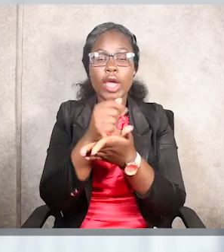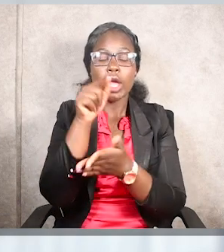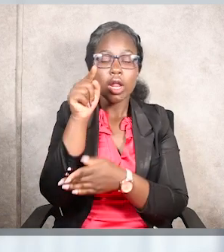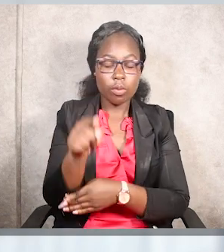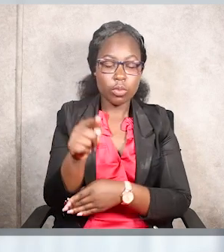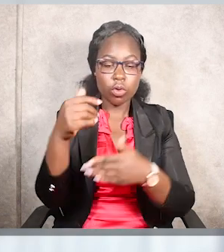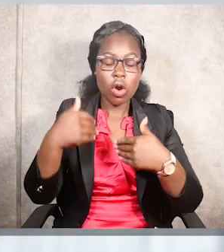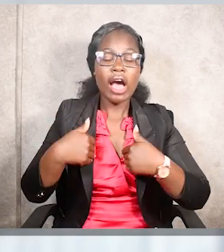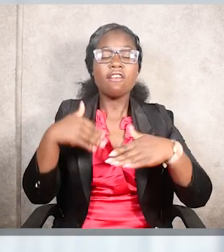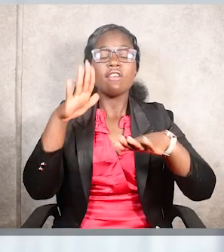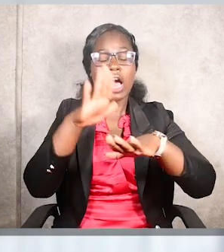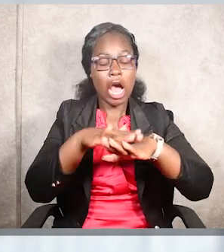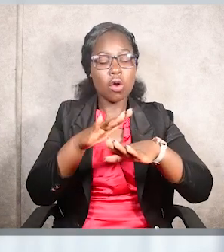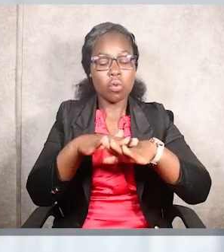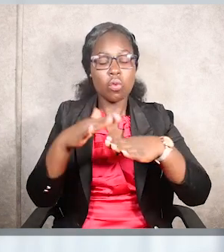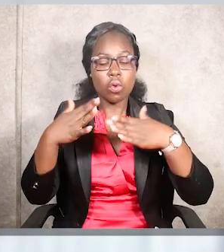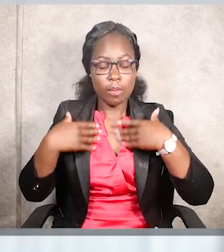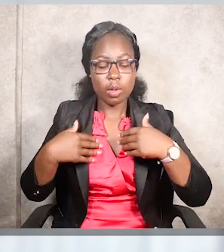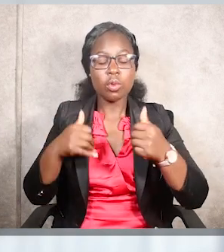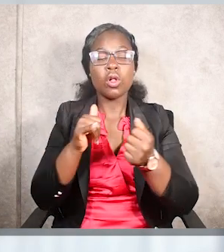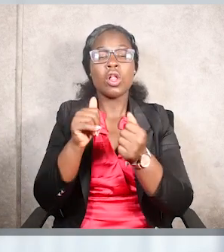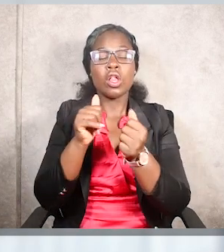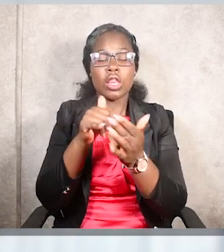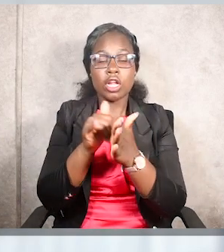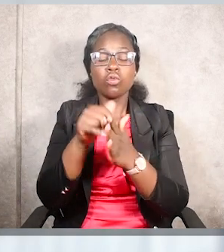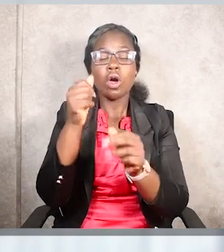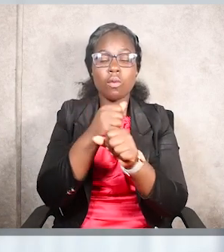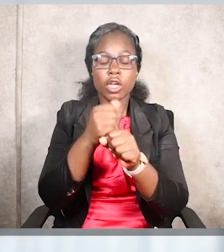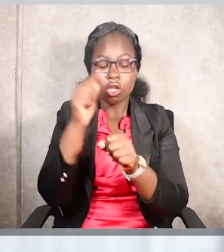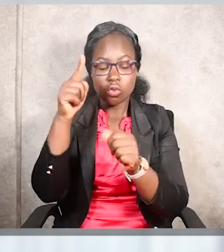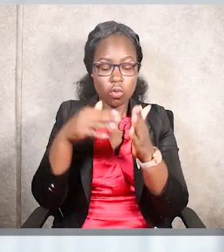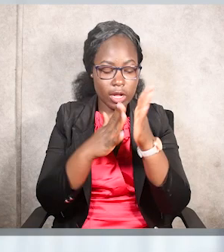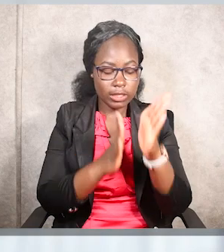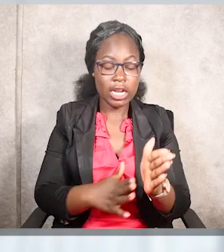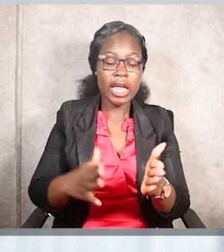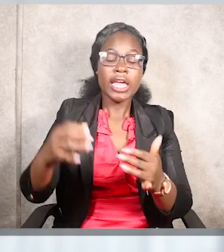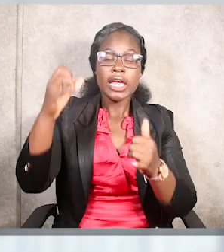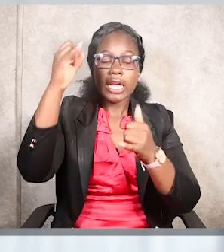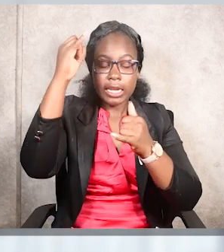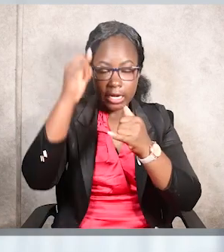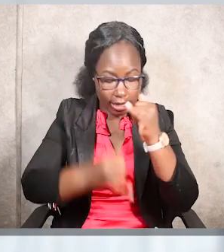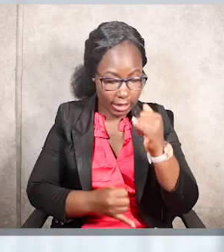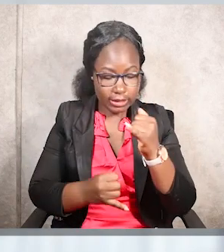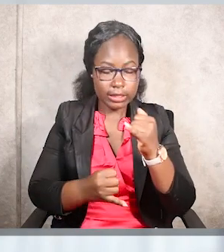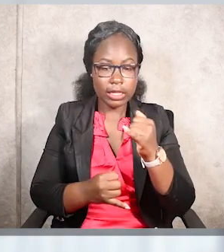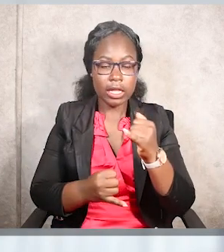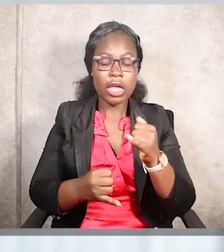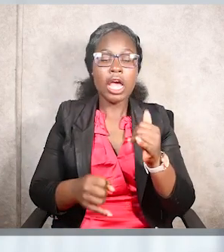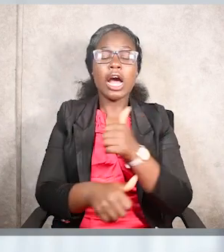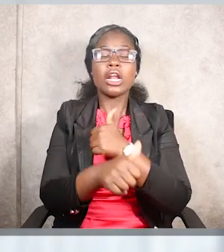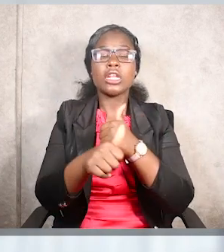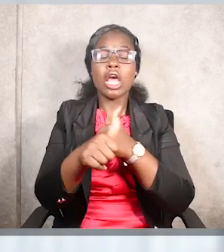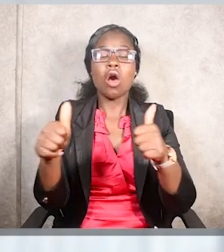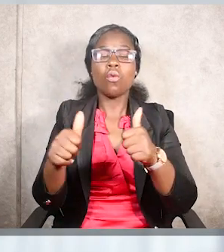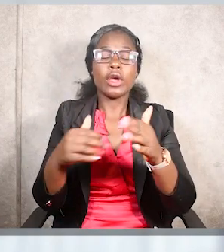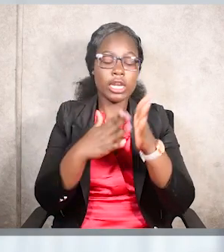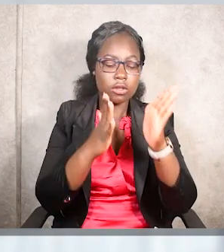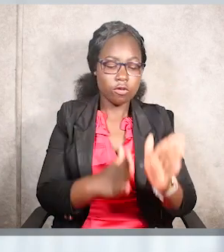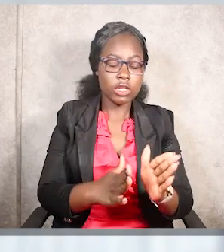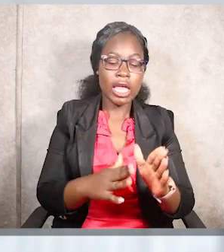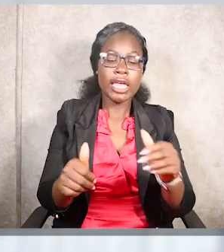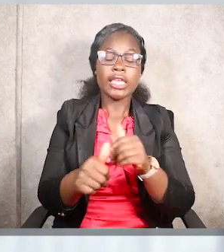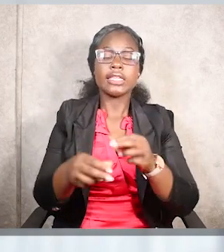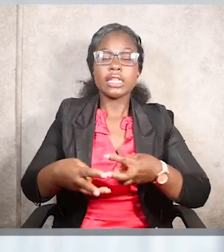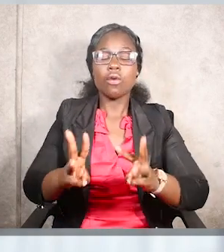retain the very good people that you're working with as a leader. In conclusion, effective leadership is a cornerstone of